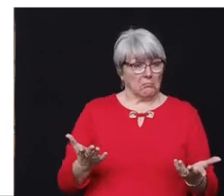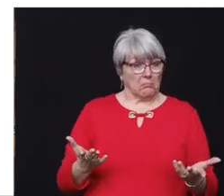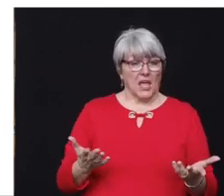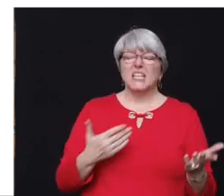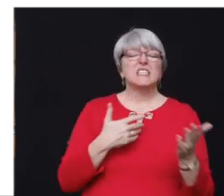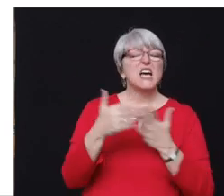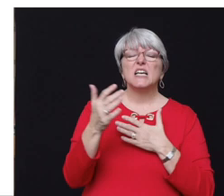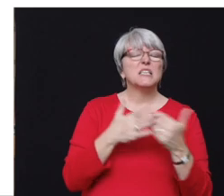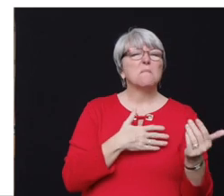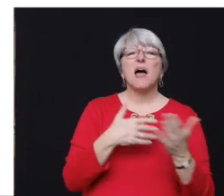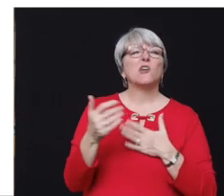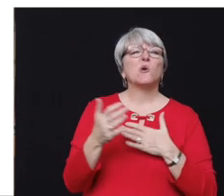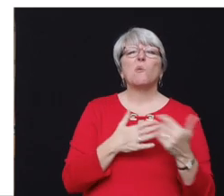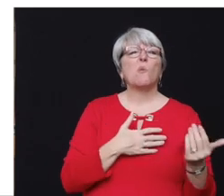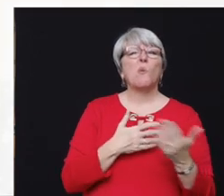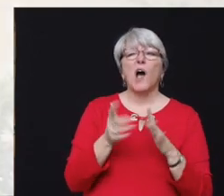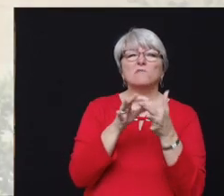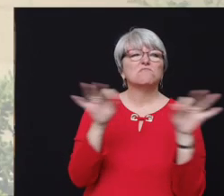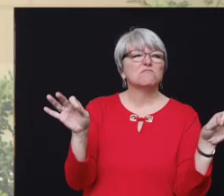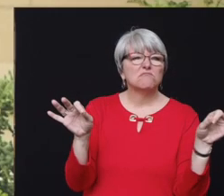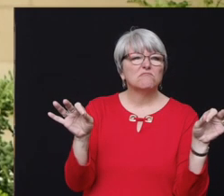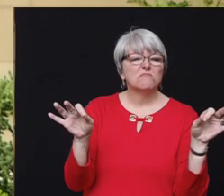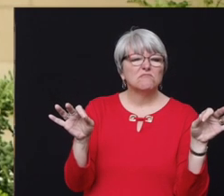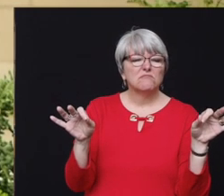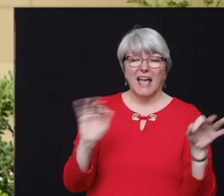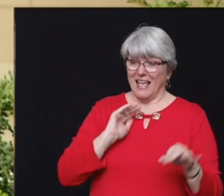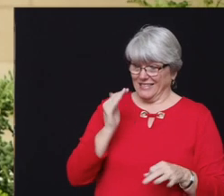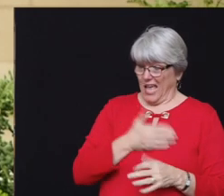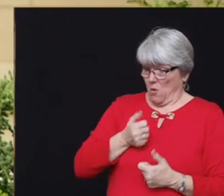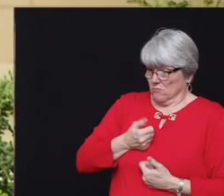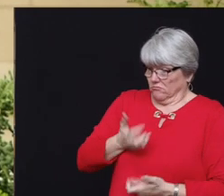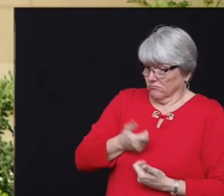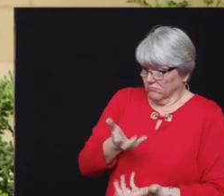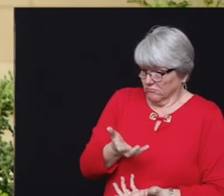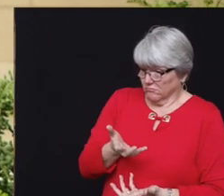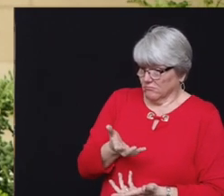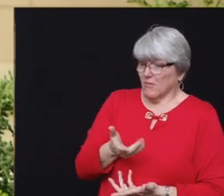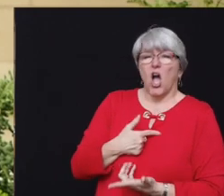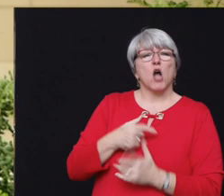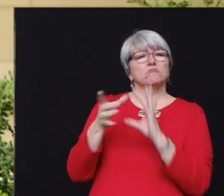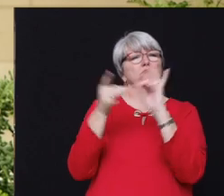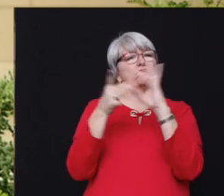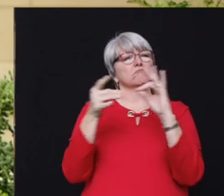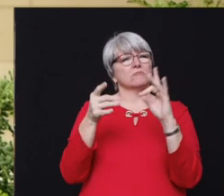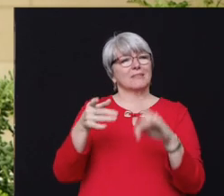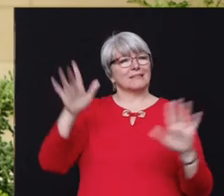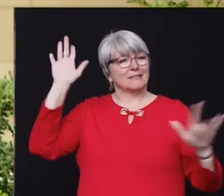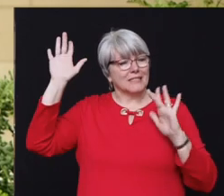no matter what language. It's our testimony, even in the greatest of